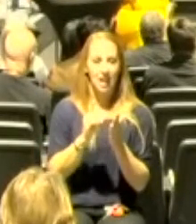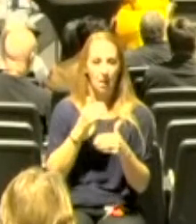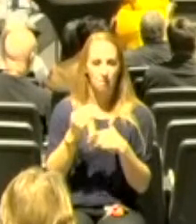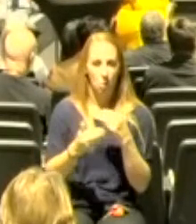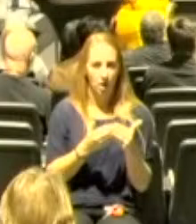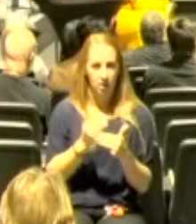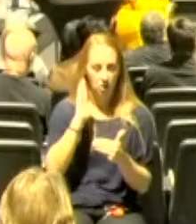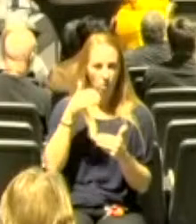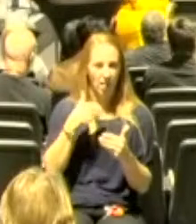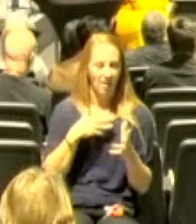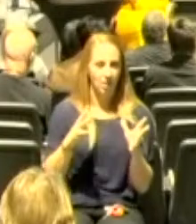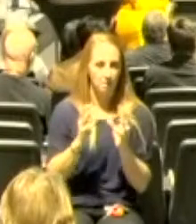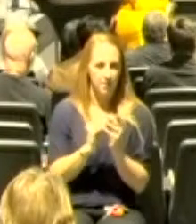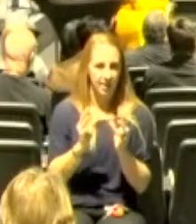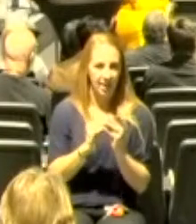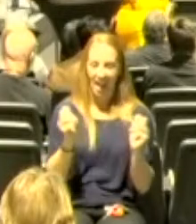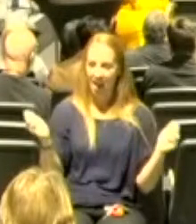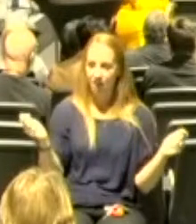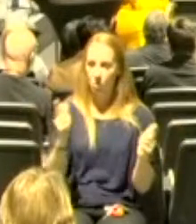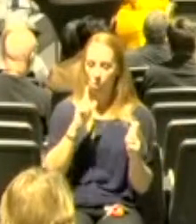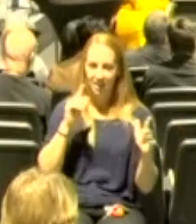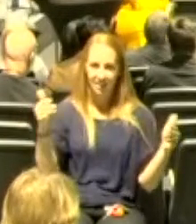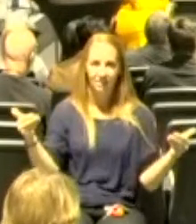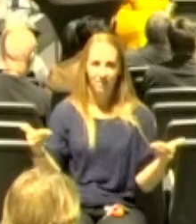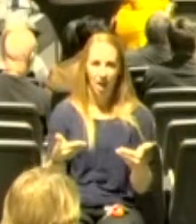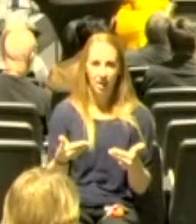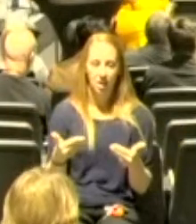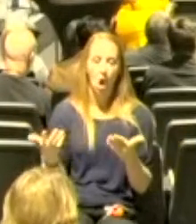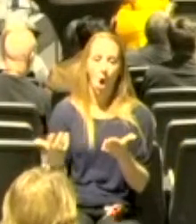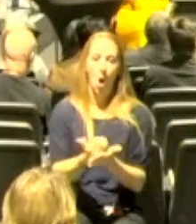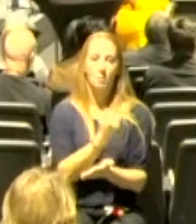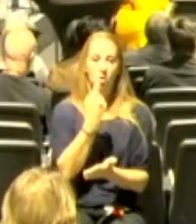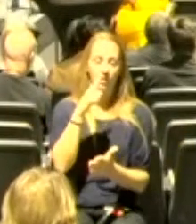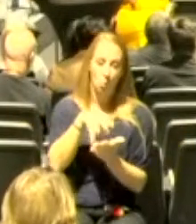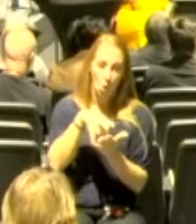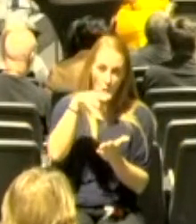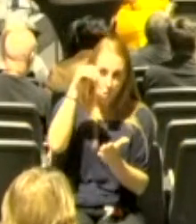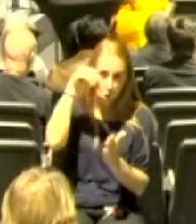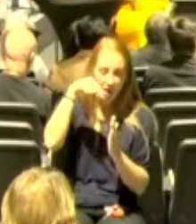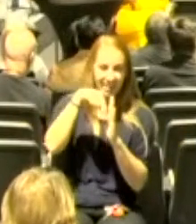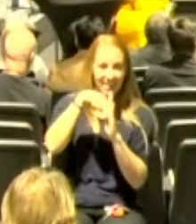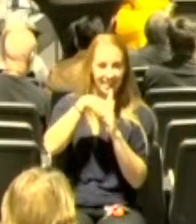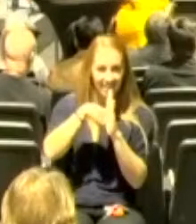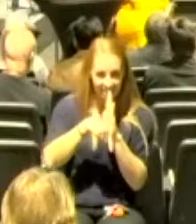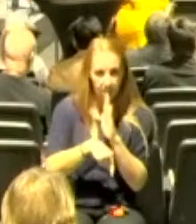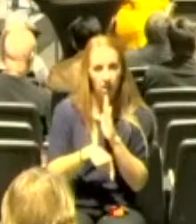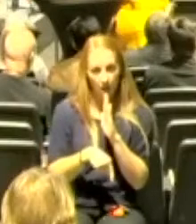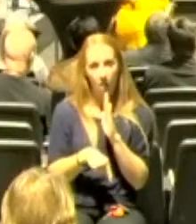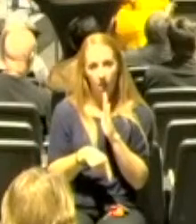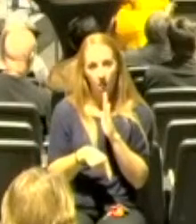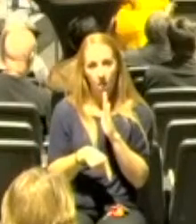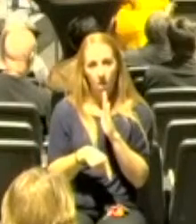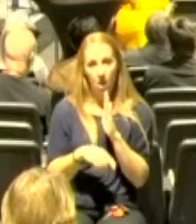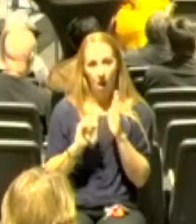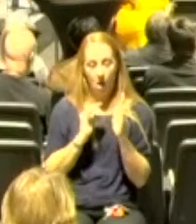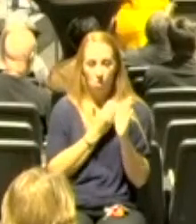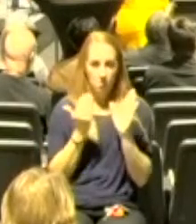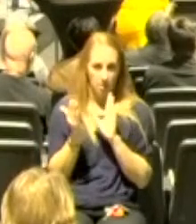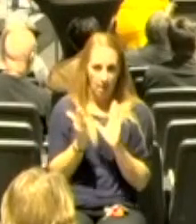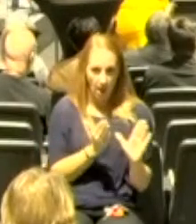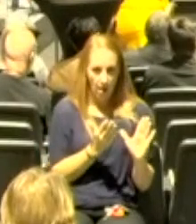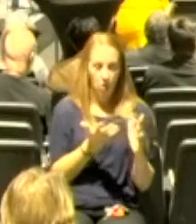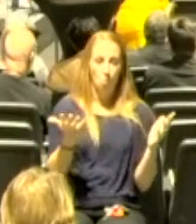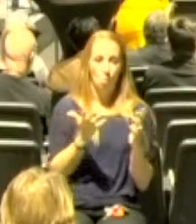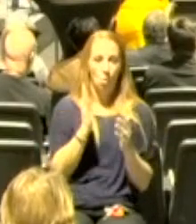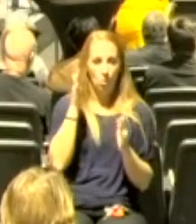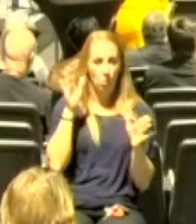have a kickoff meeting. Everybody will be invited. It'll be an opportunity to learn in detail what we're going to be doing. what we're going to be